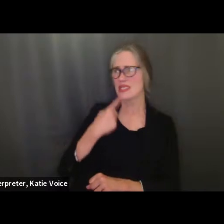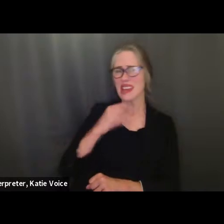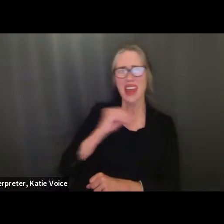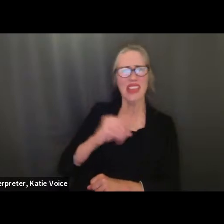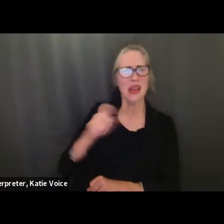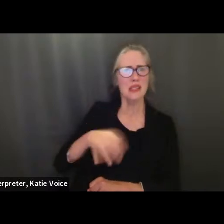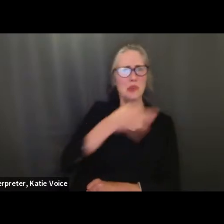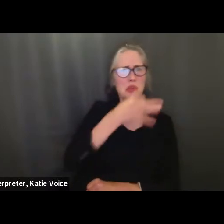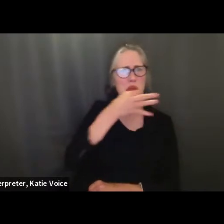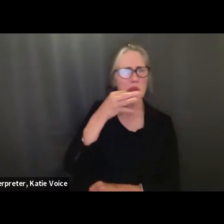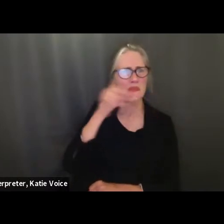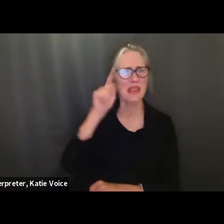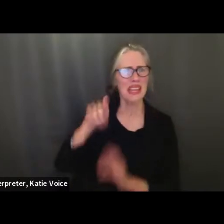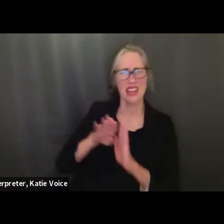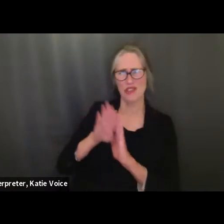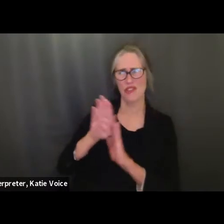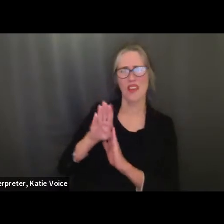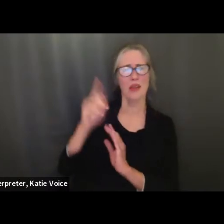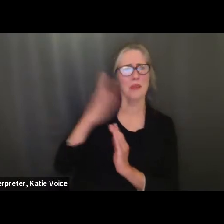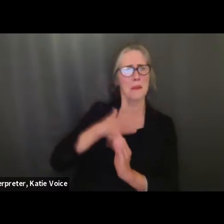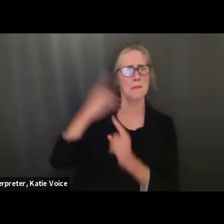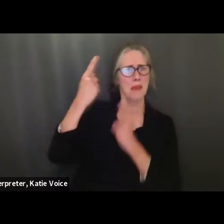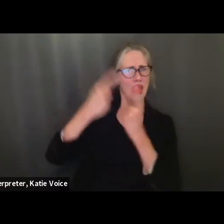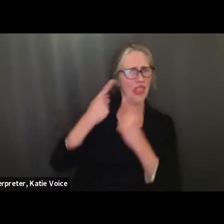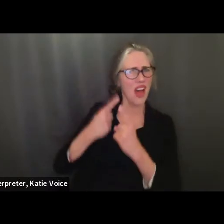can't develop thoughts that